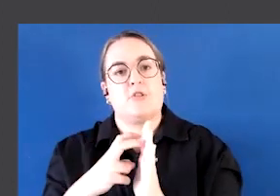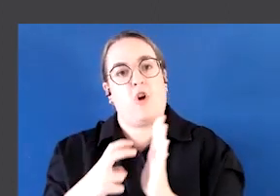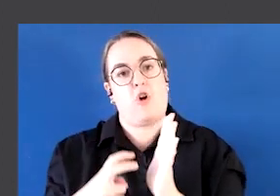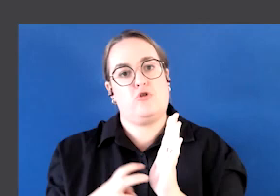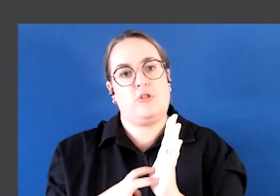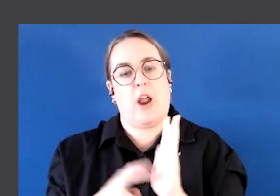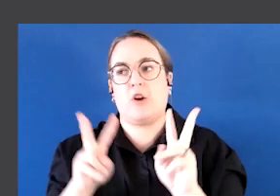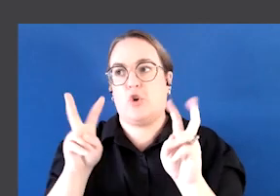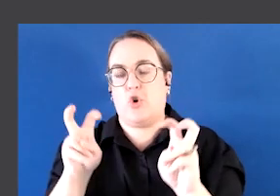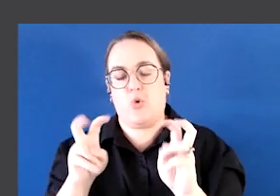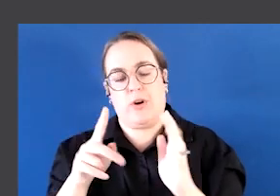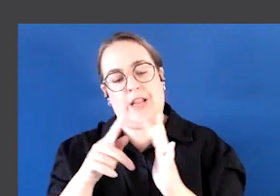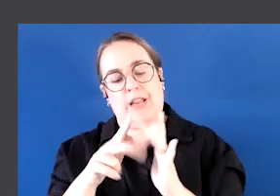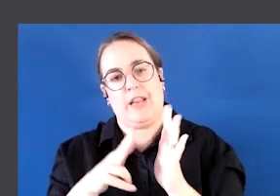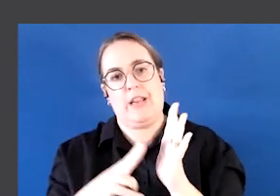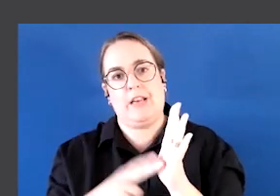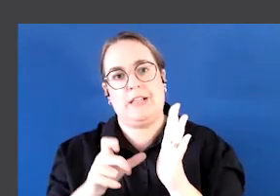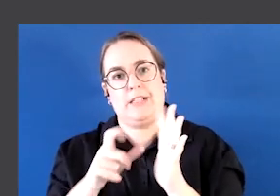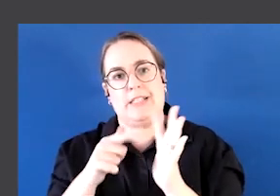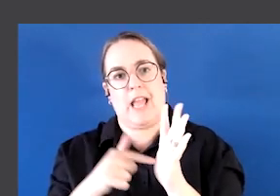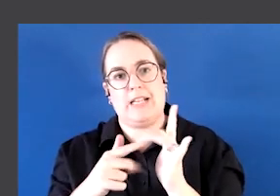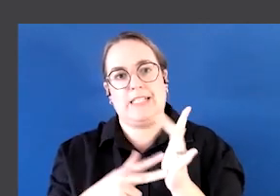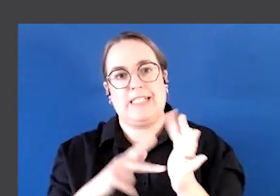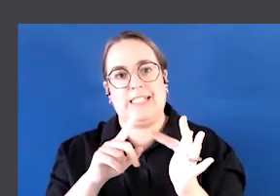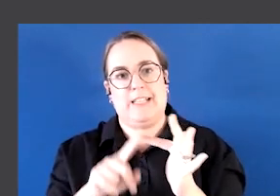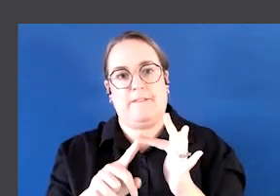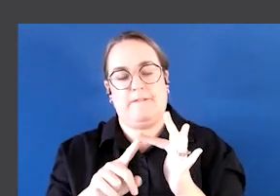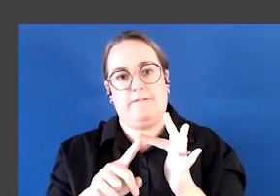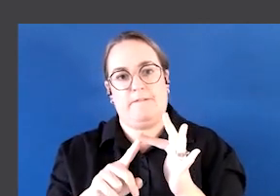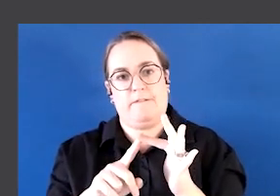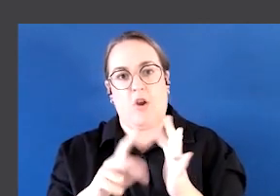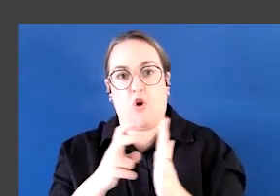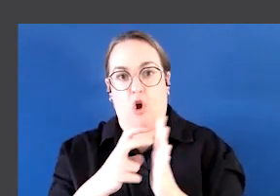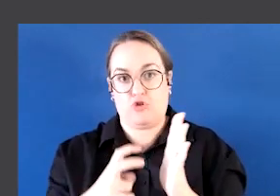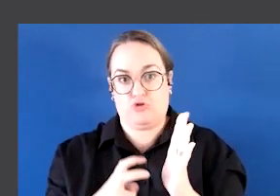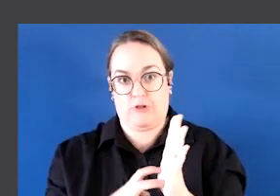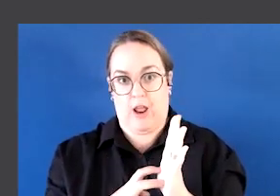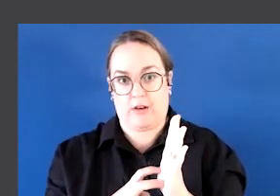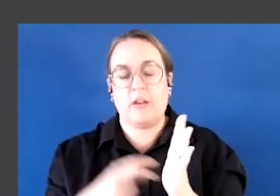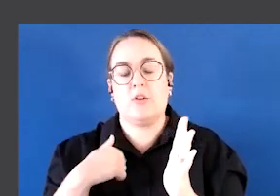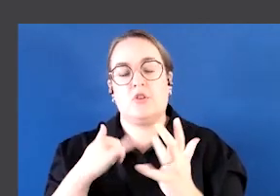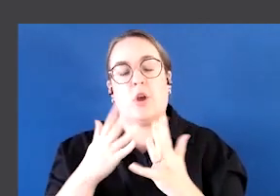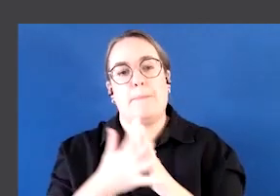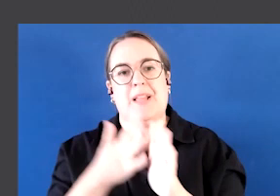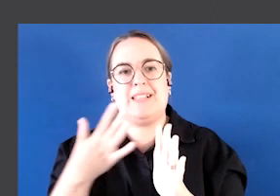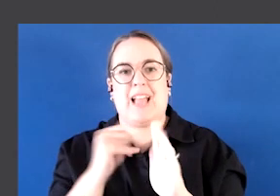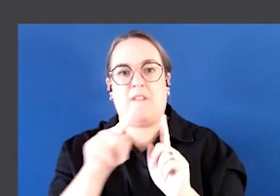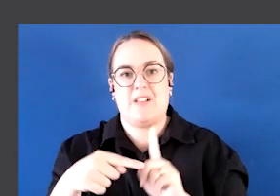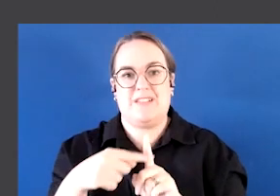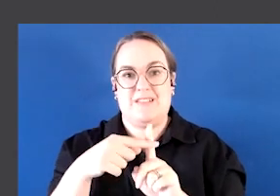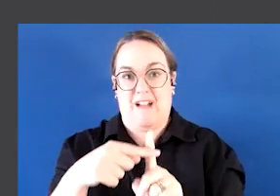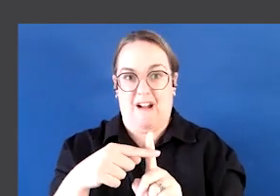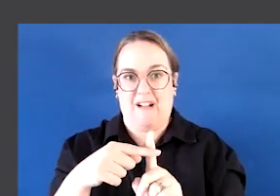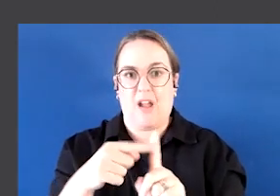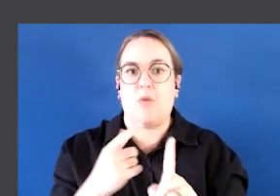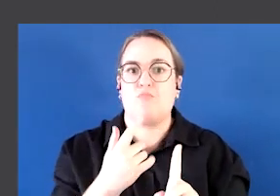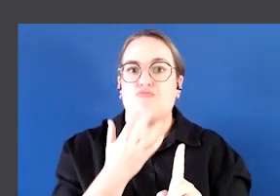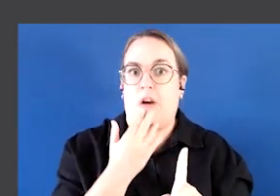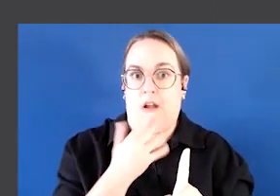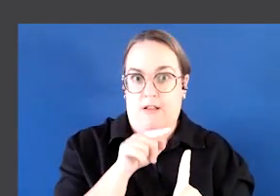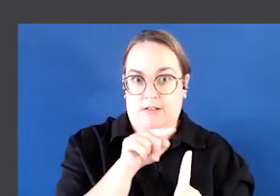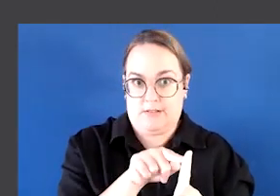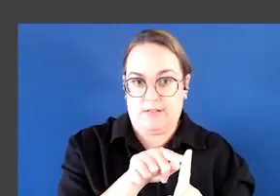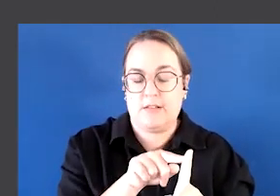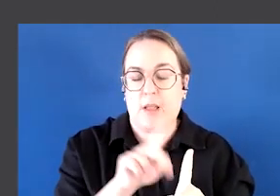And that involves a form of contract known as an incentivised target cost contract. So essentially a target cost is set for delivery